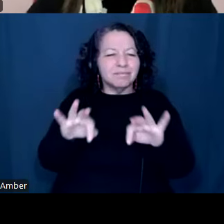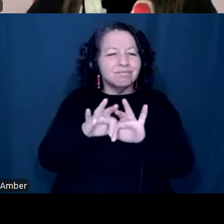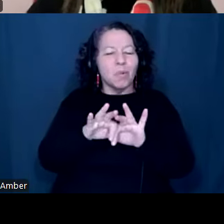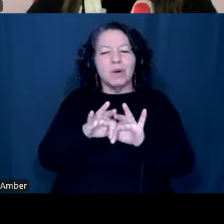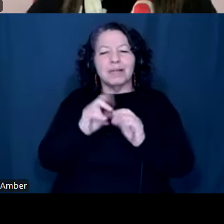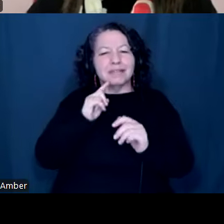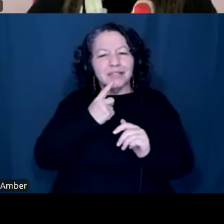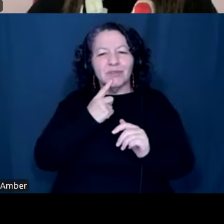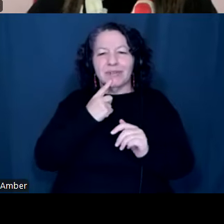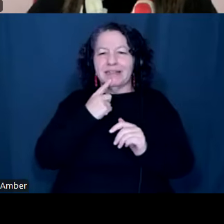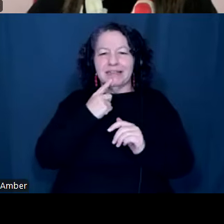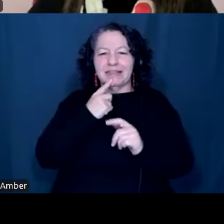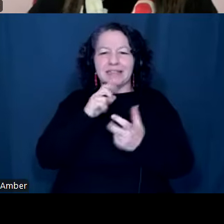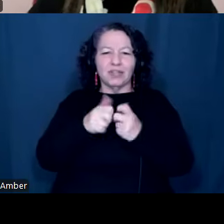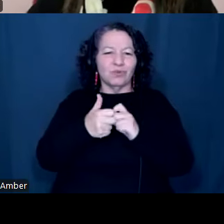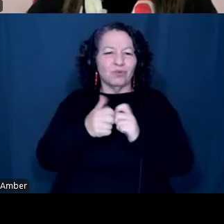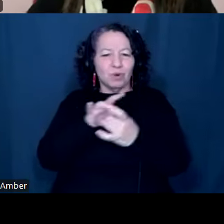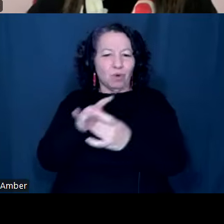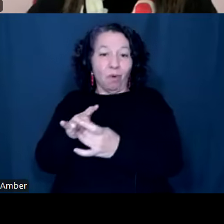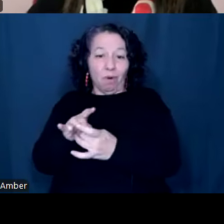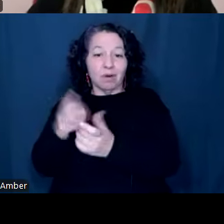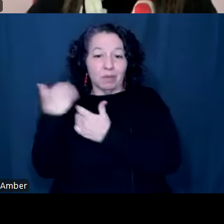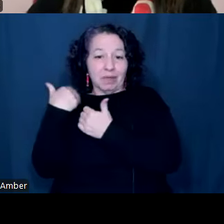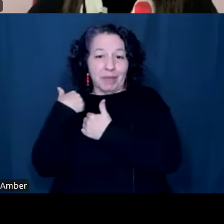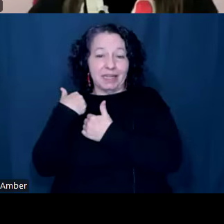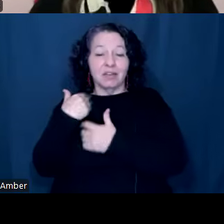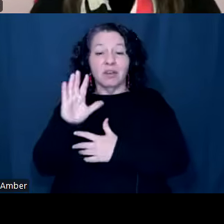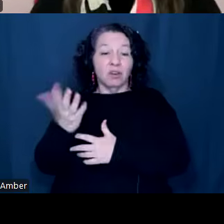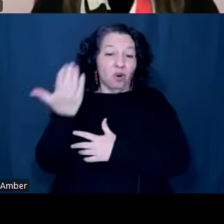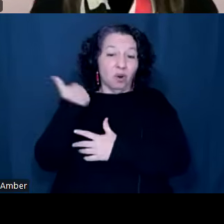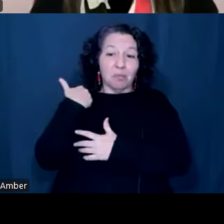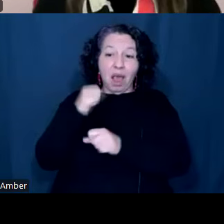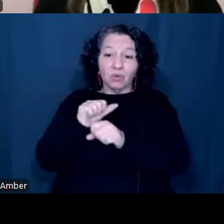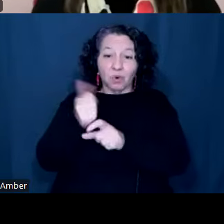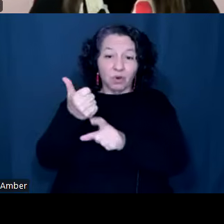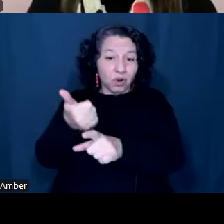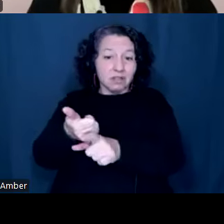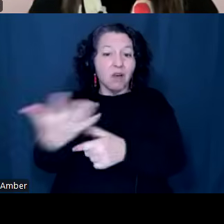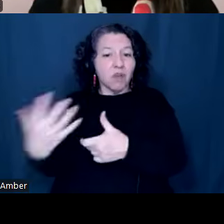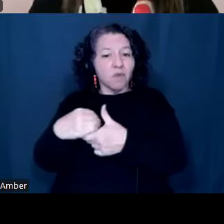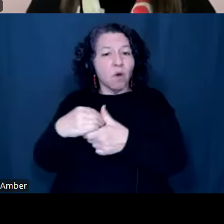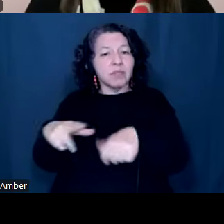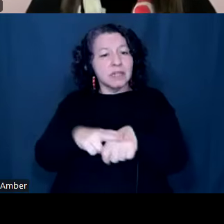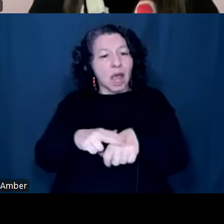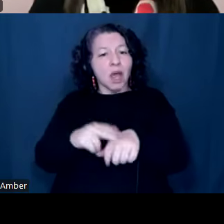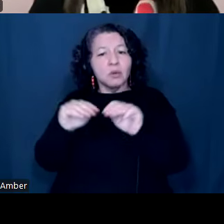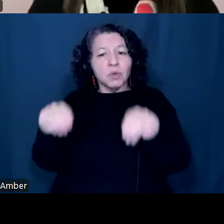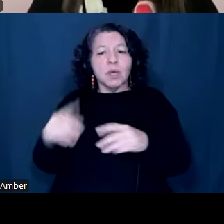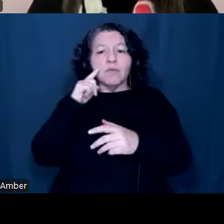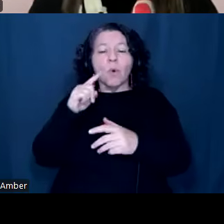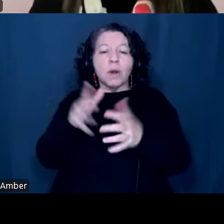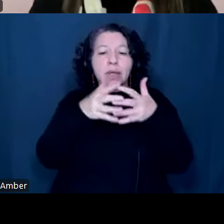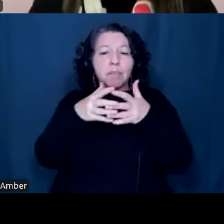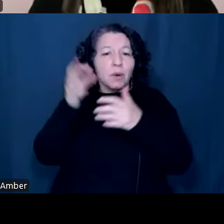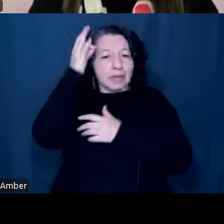are. Her past work involves the National Museum of the American Indian at the Smithsonian